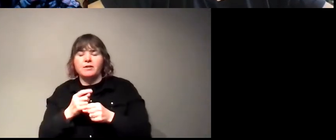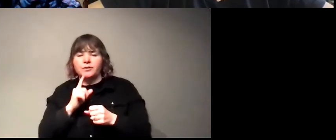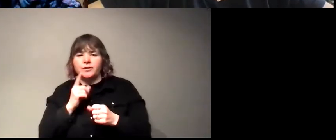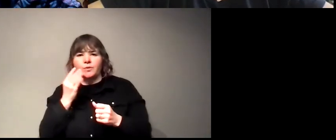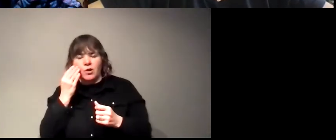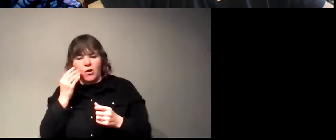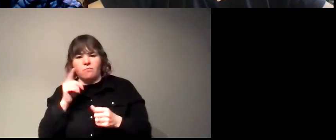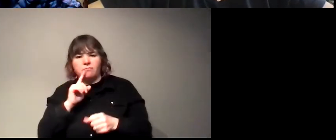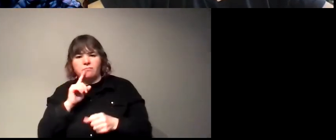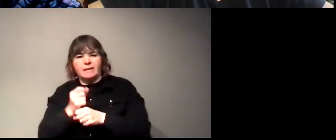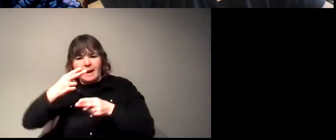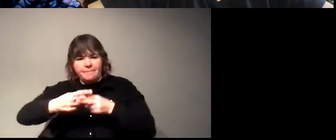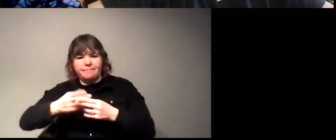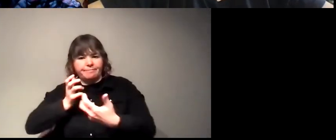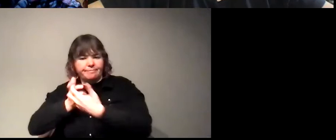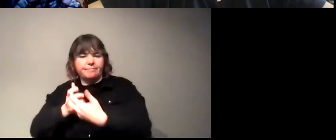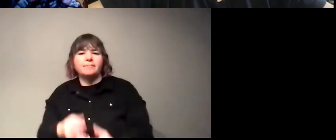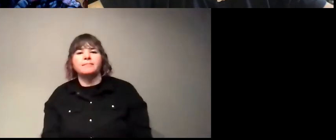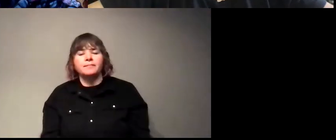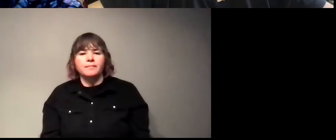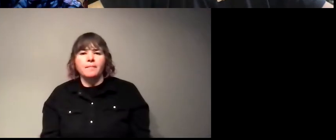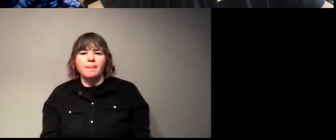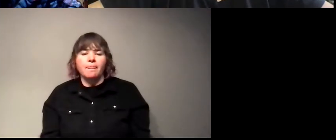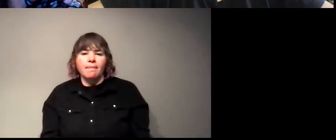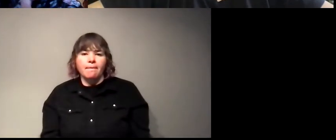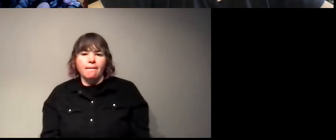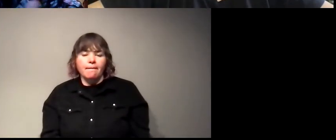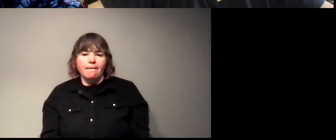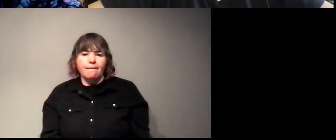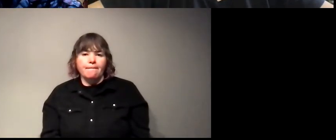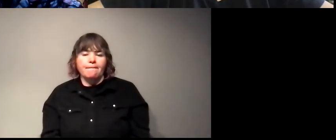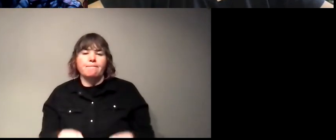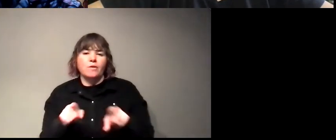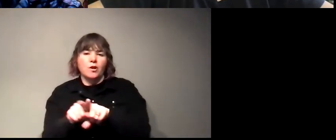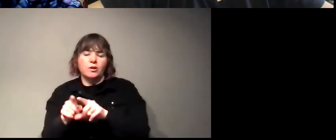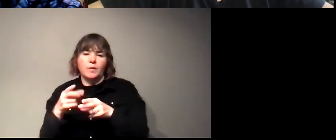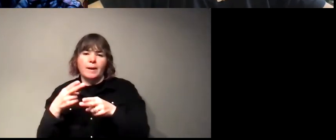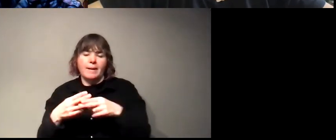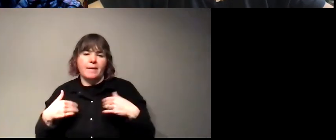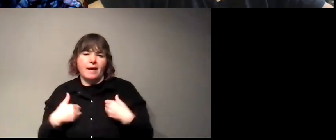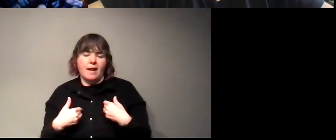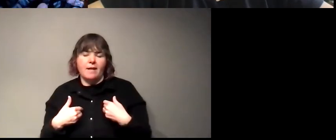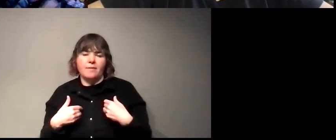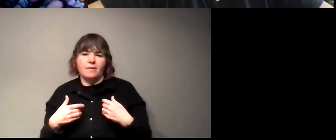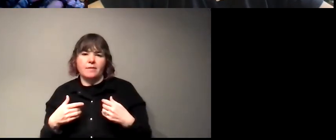actually naming them. And then on top of that, you can also name the animal after,